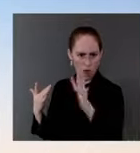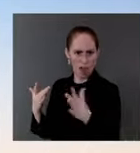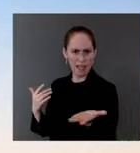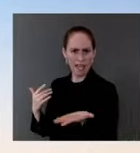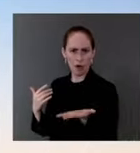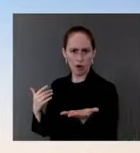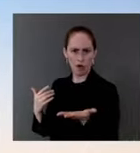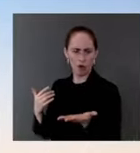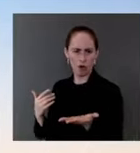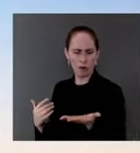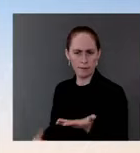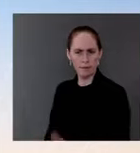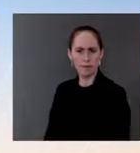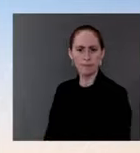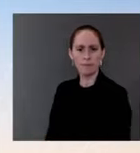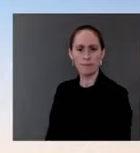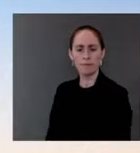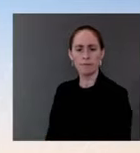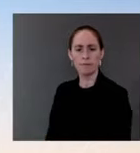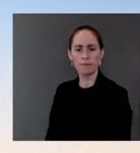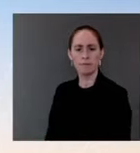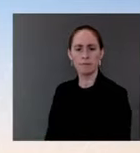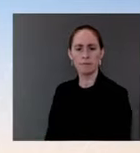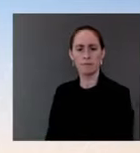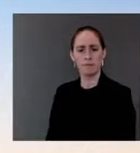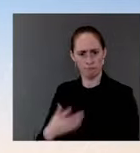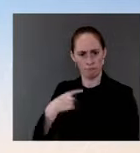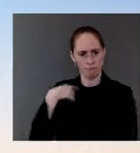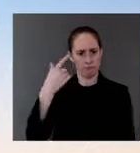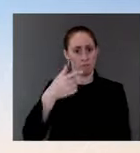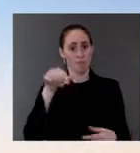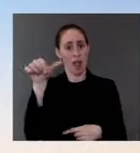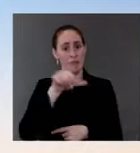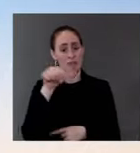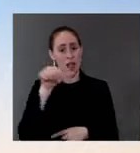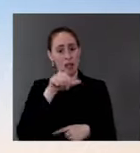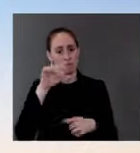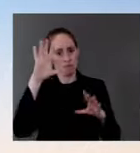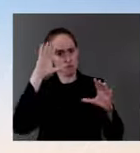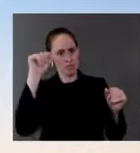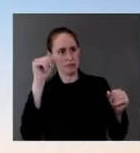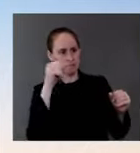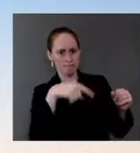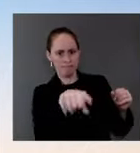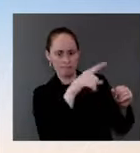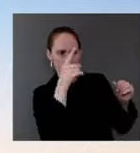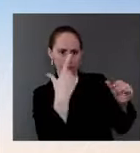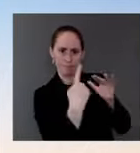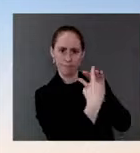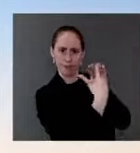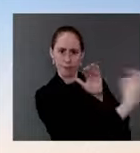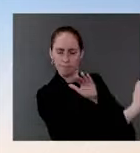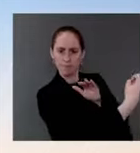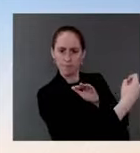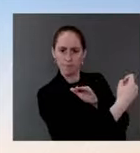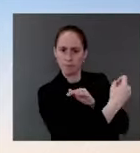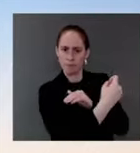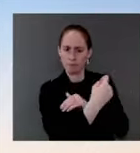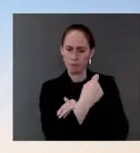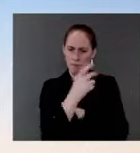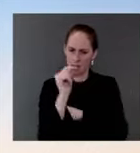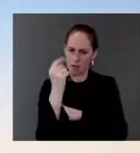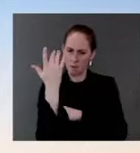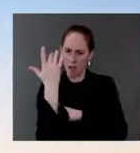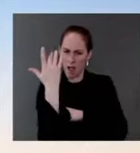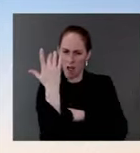will remain if the president was so interested for that reason in getting out of Afghanistan? I have to talk to our national security team about their specific view on